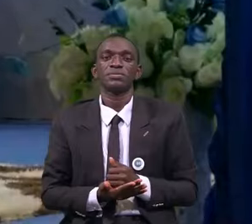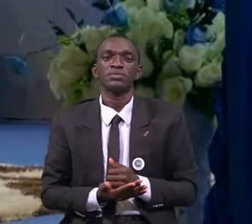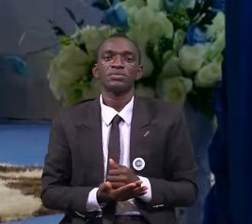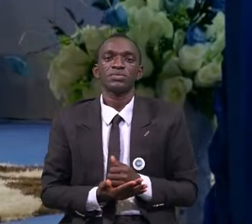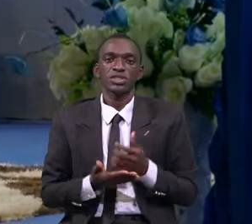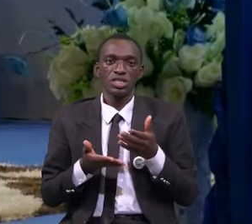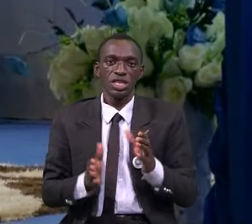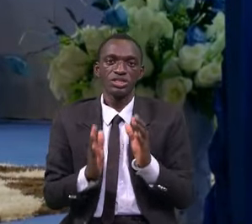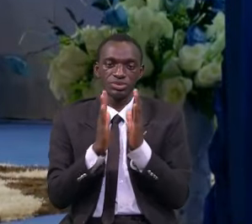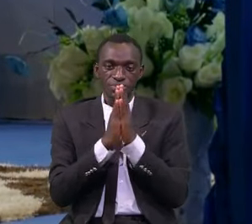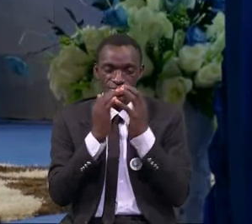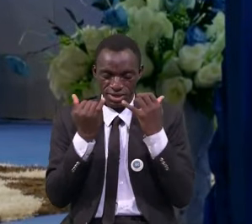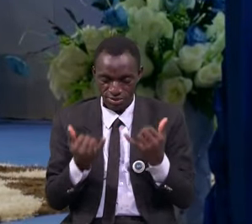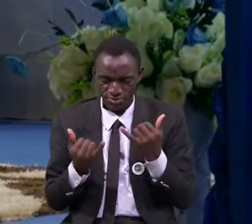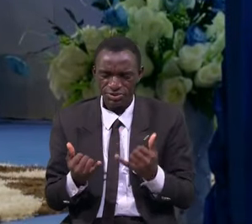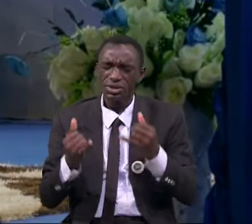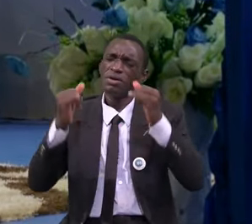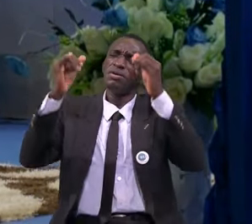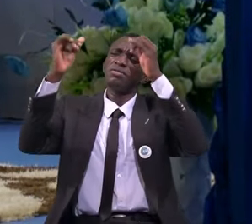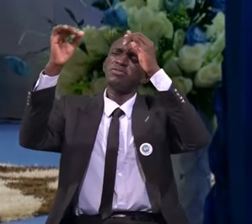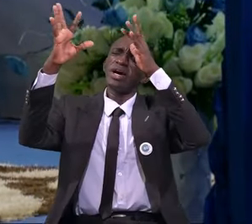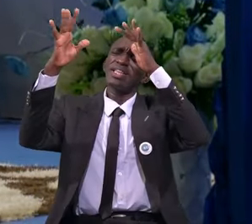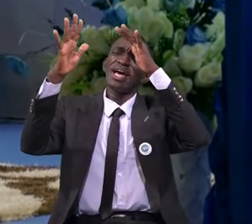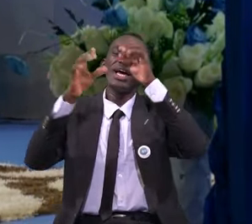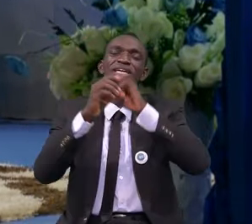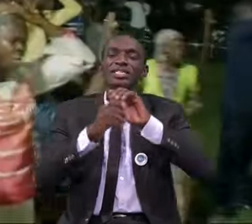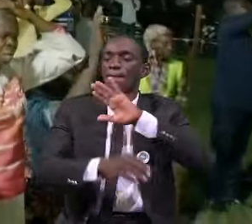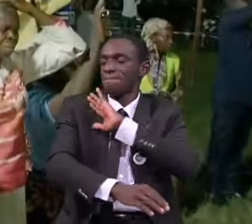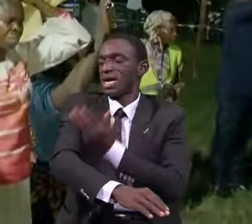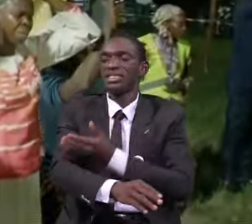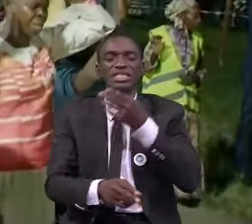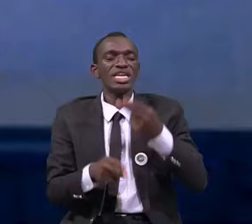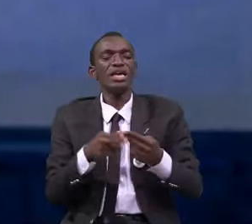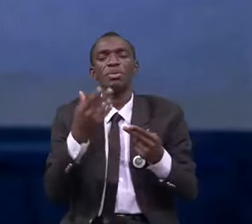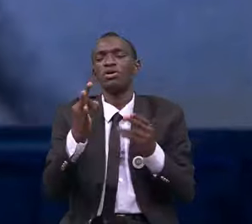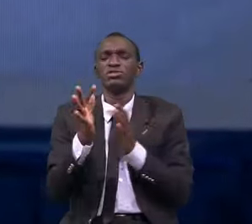Let's pray now. Father, in the mighty name of Jesus,